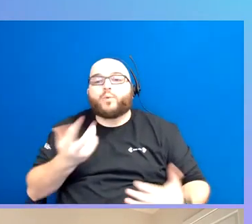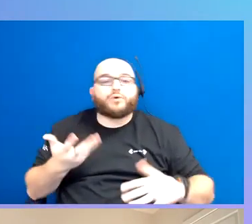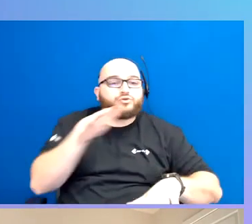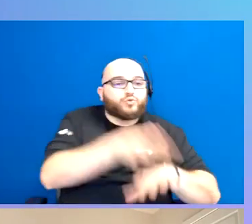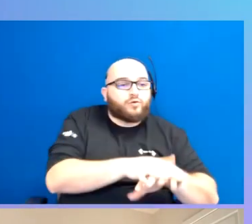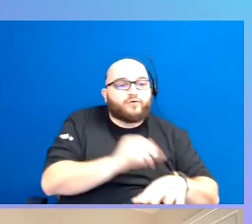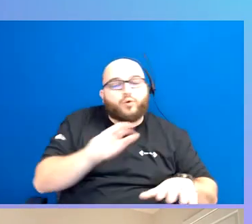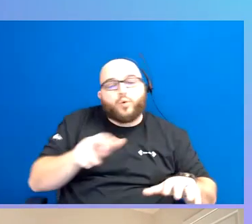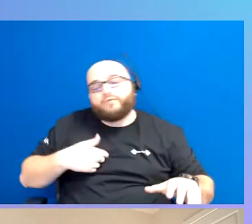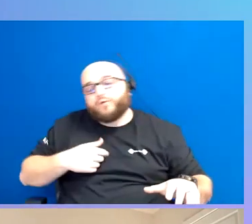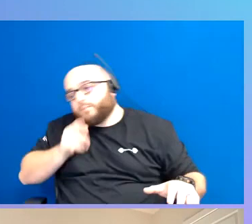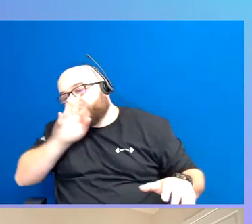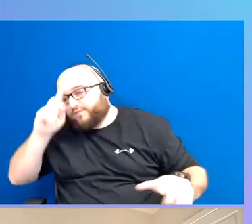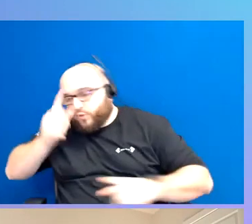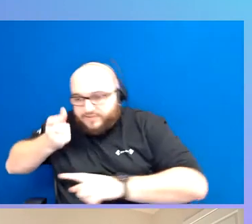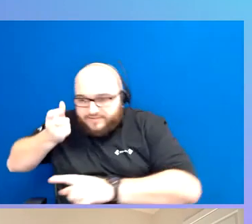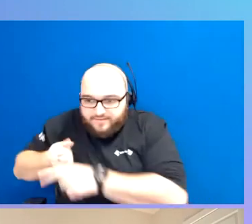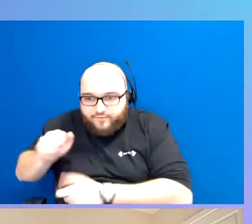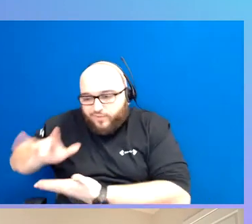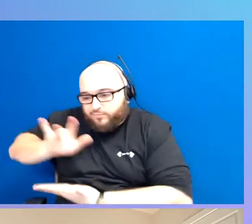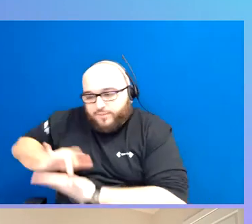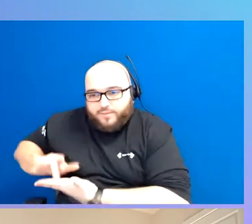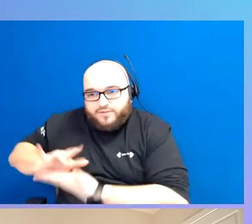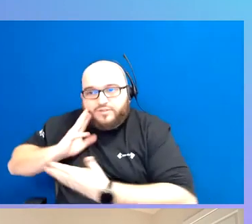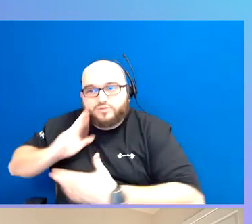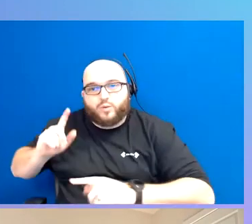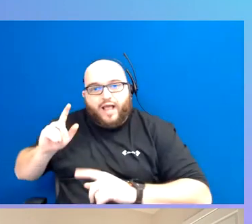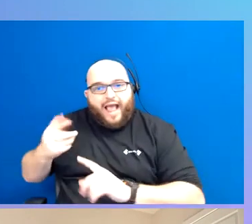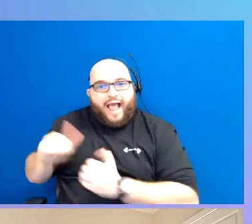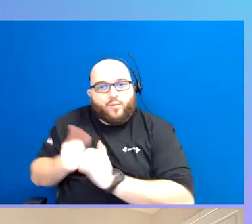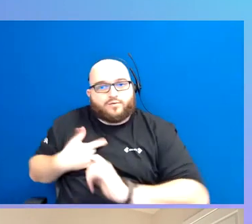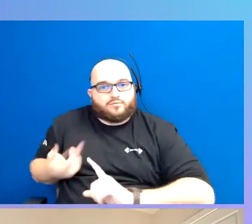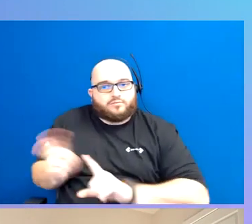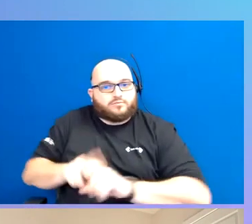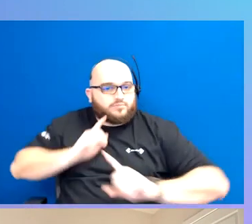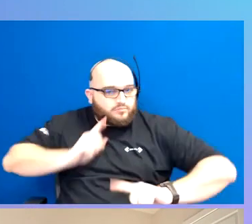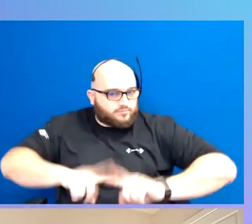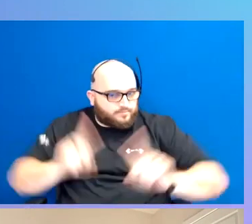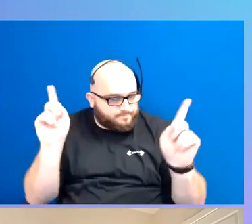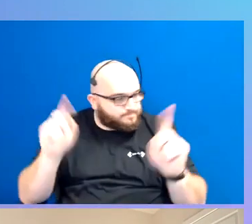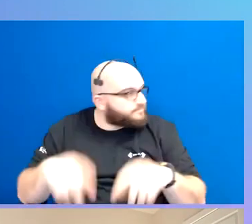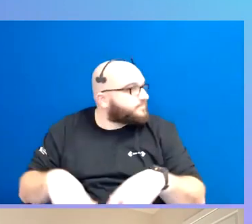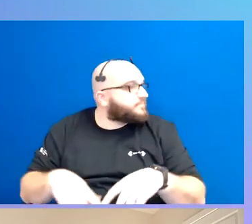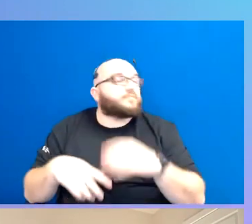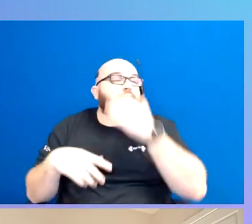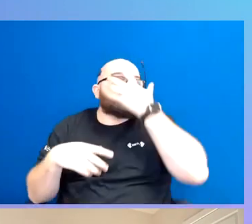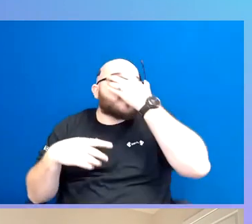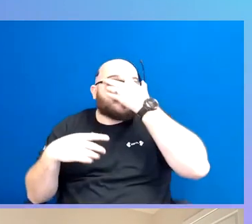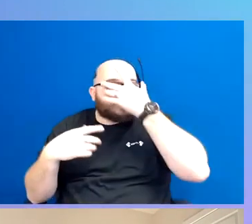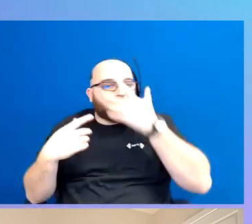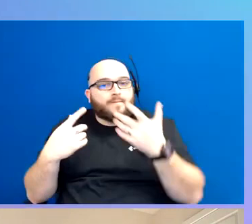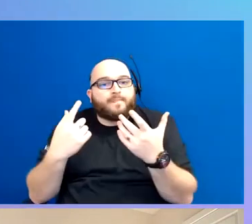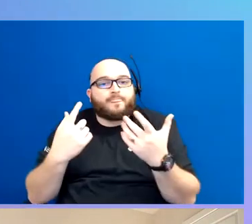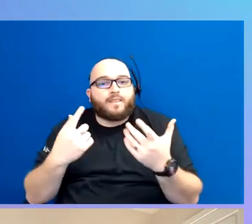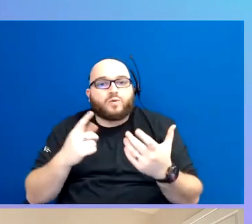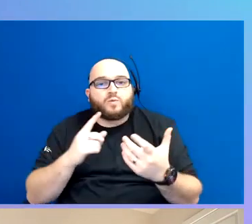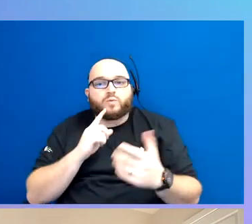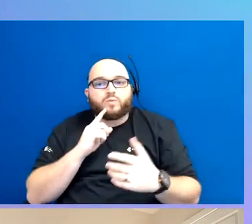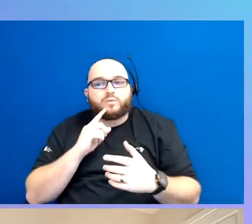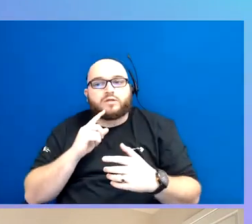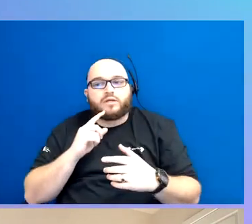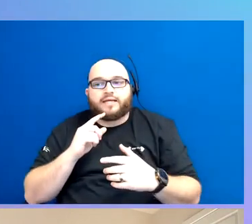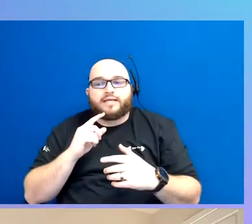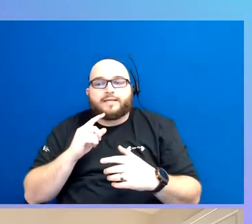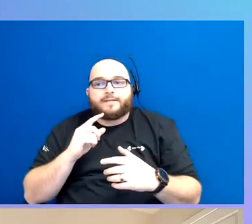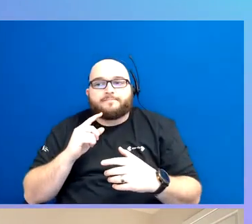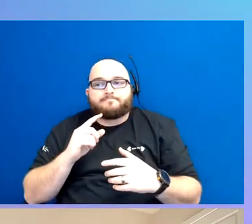to announce things for the disabled users. Um, so it's a lot different from how